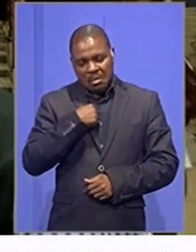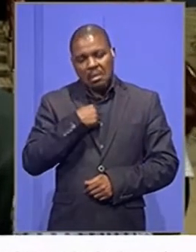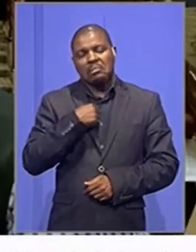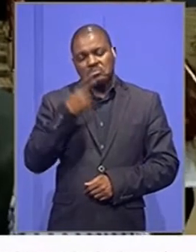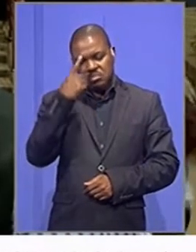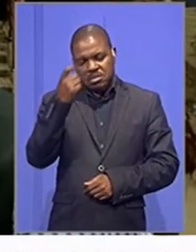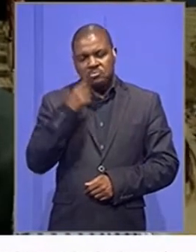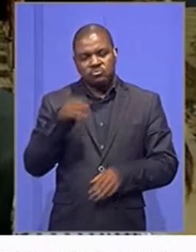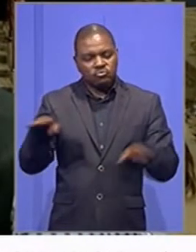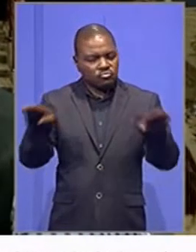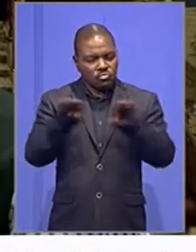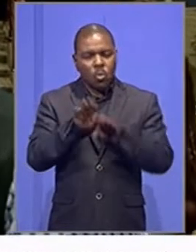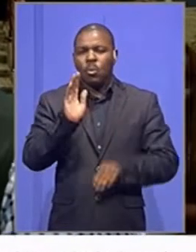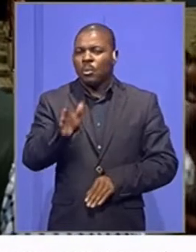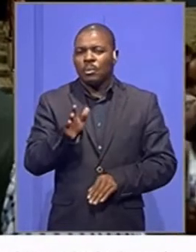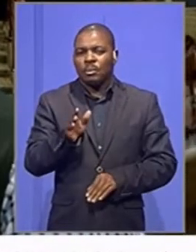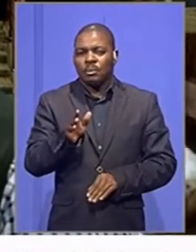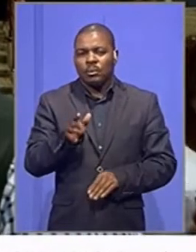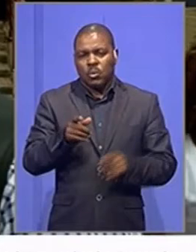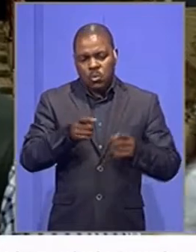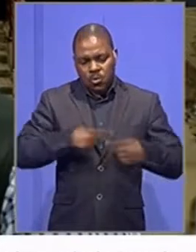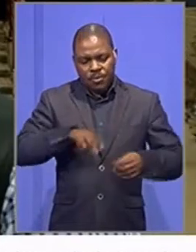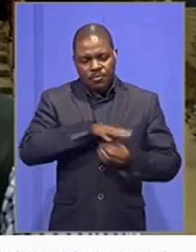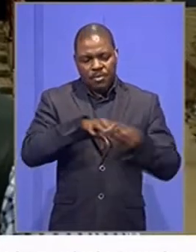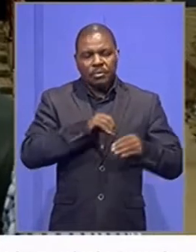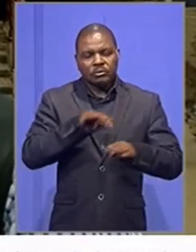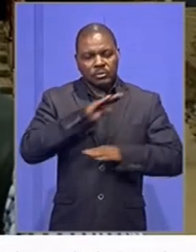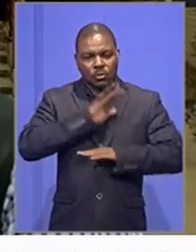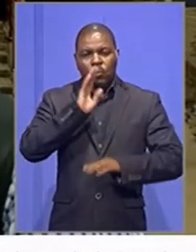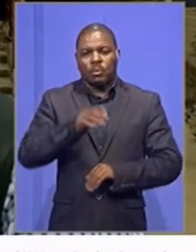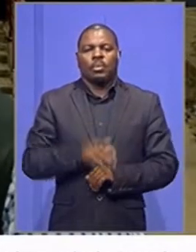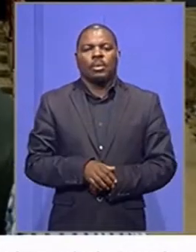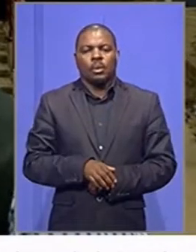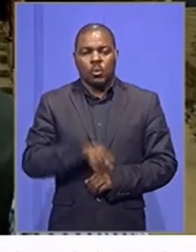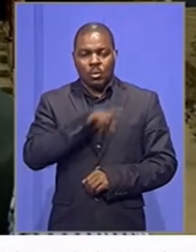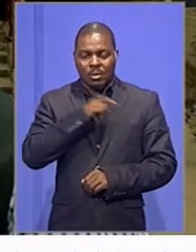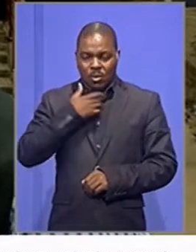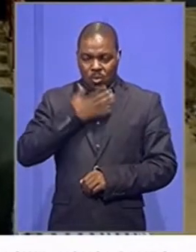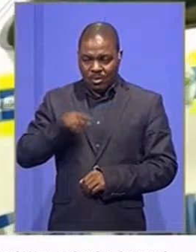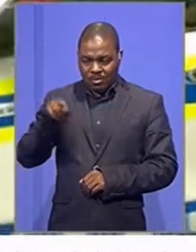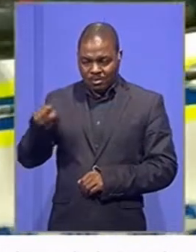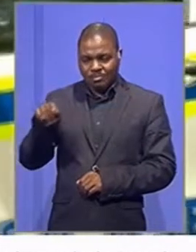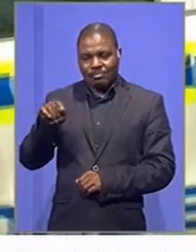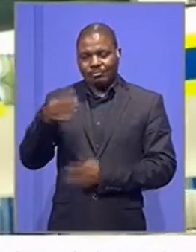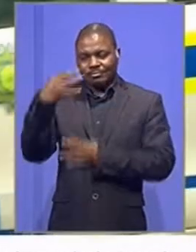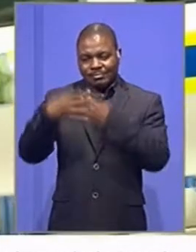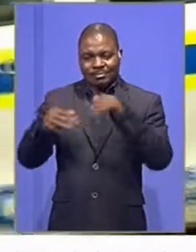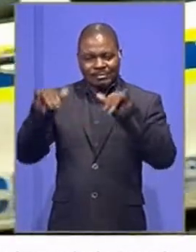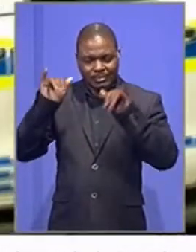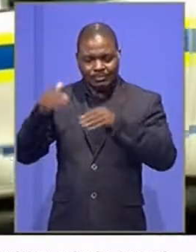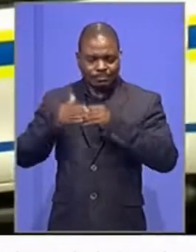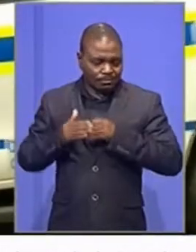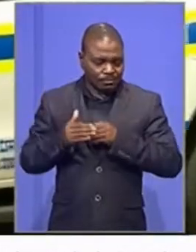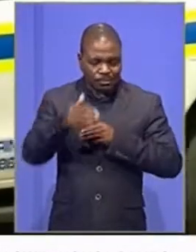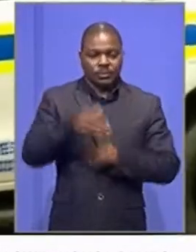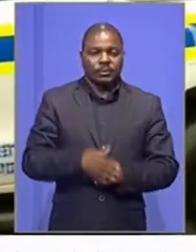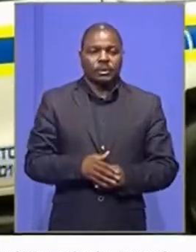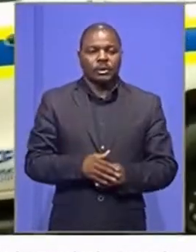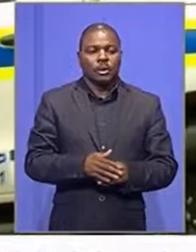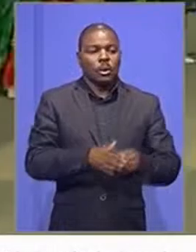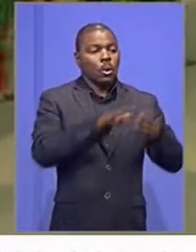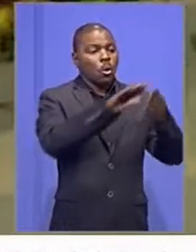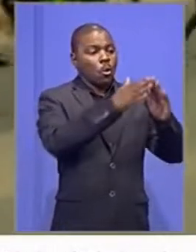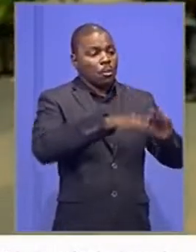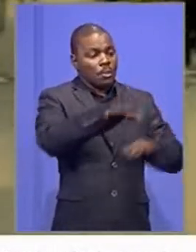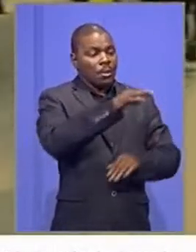do justice for us as the family because we want him to rot at jail. Baagi ba re go tlhaselwa ga bana le